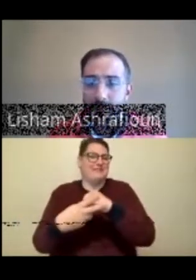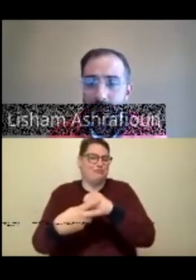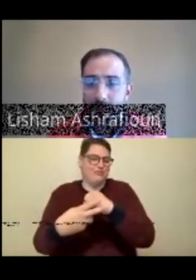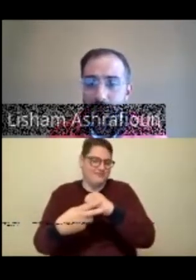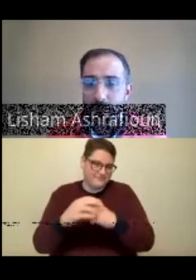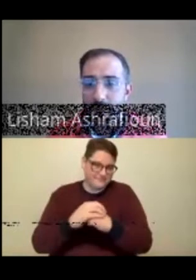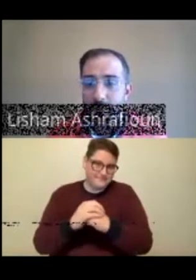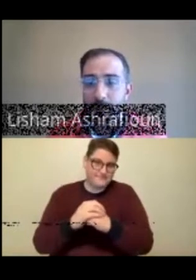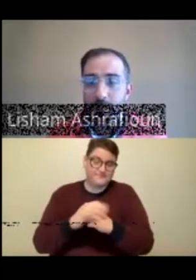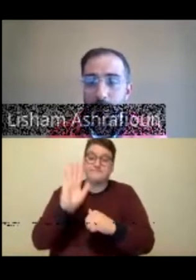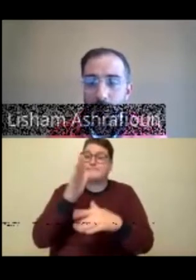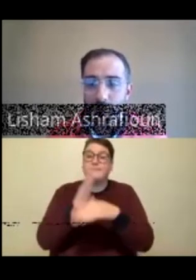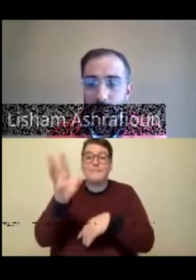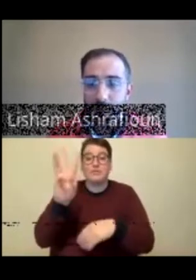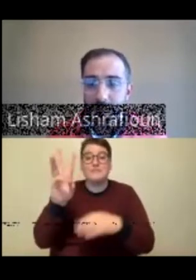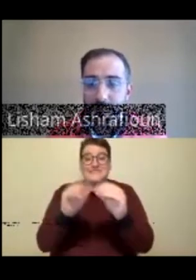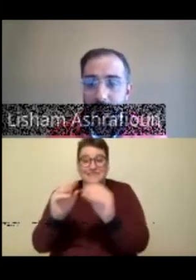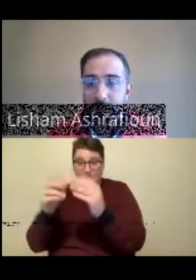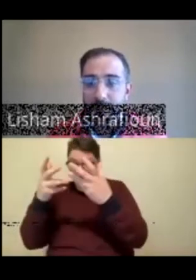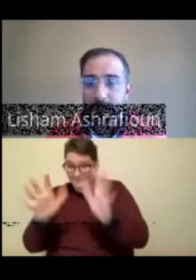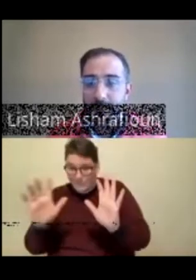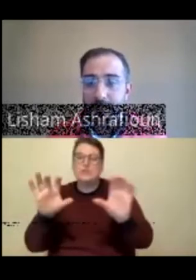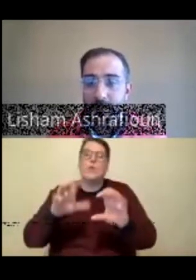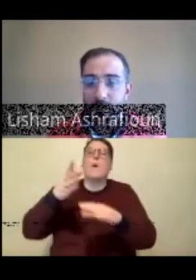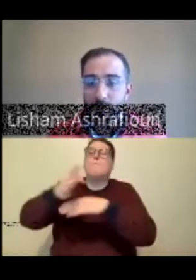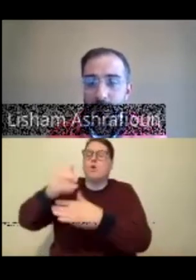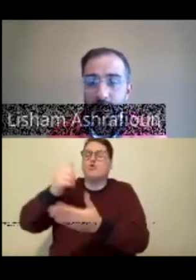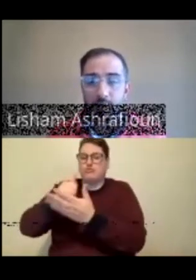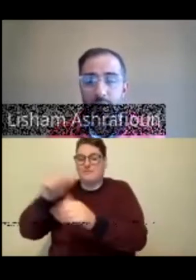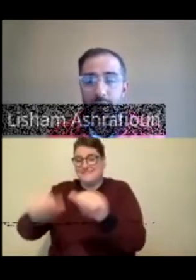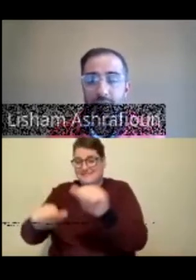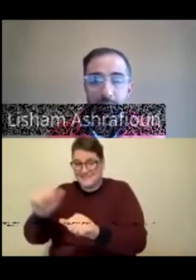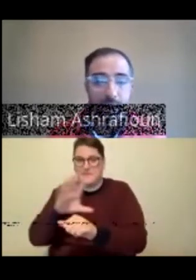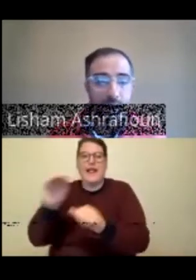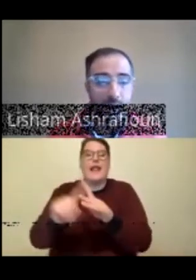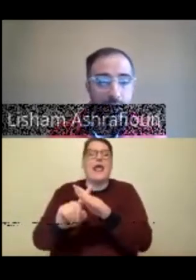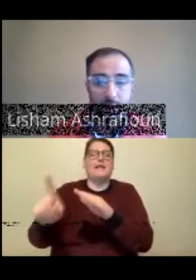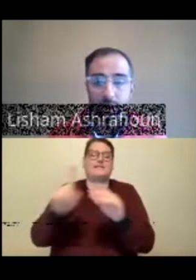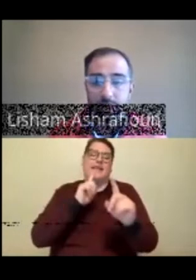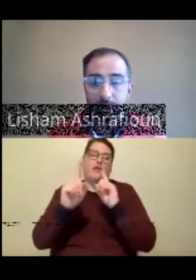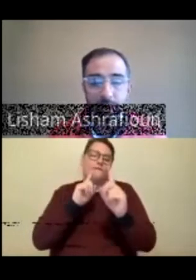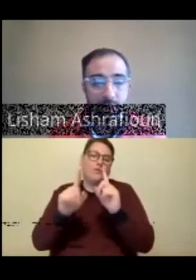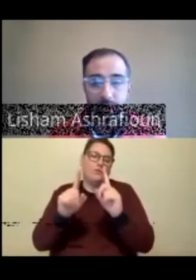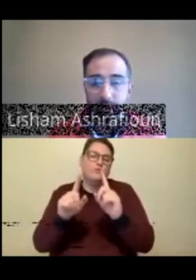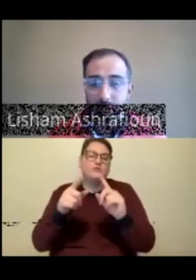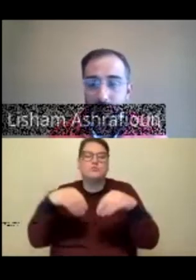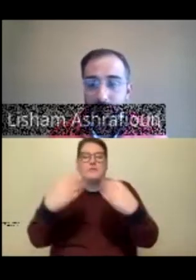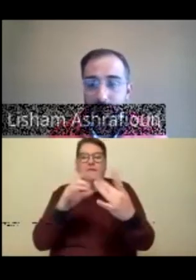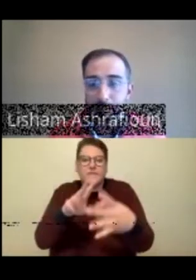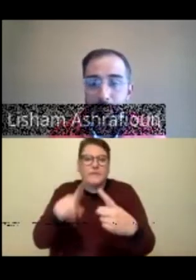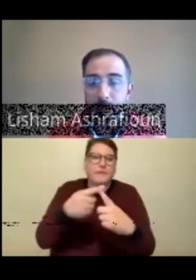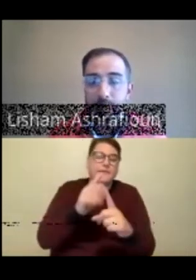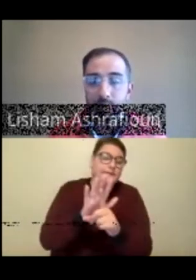after 6 sessions, they complete a post-treatment assessment and an exit interview where they can provide feedback on their experience of the